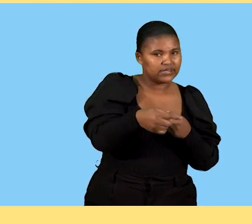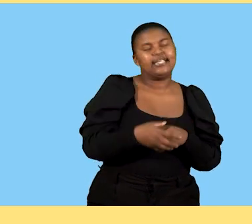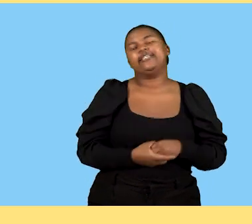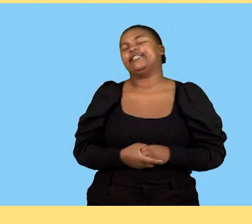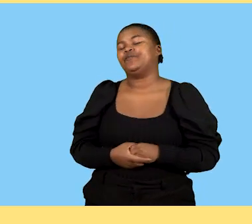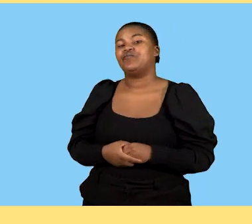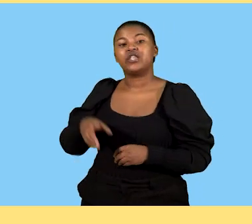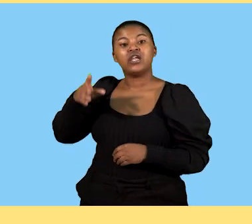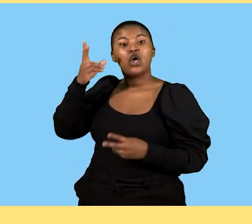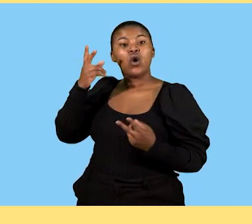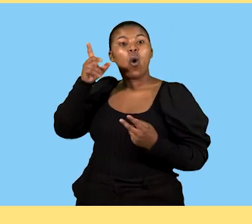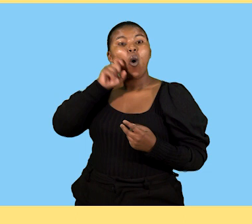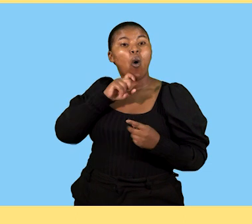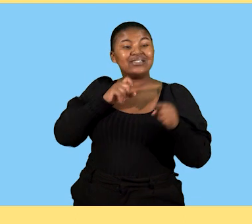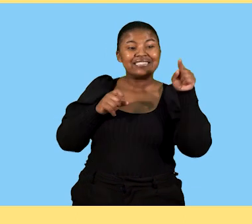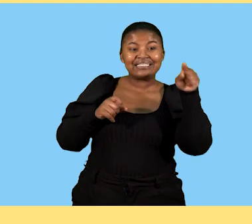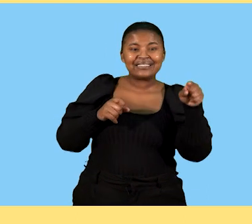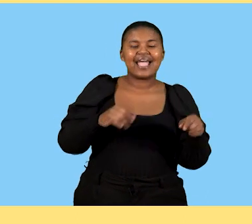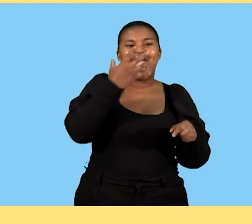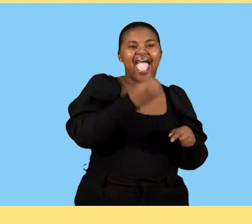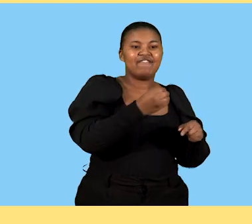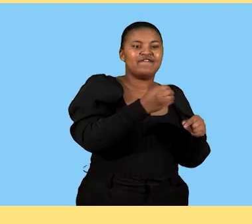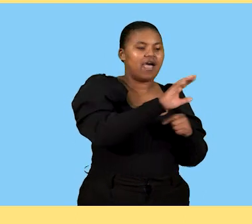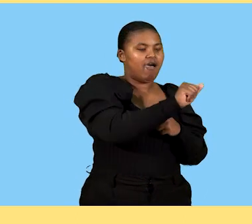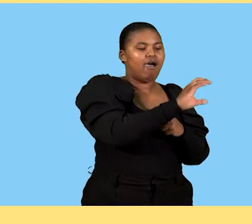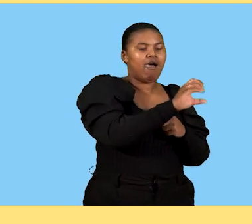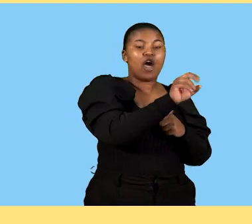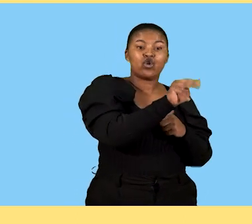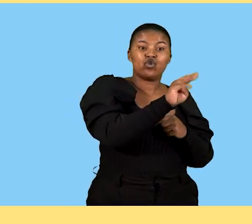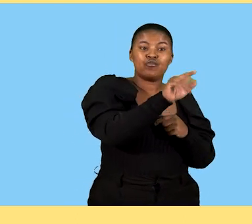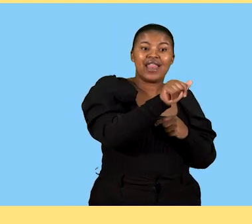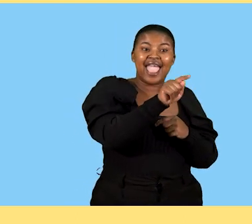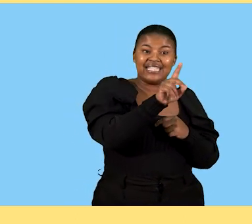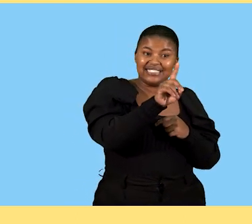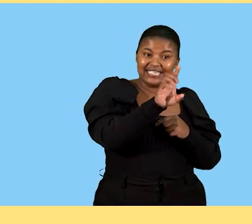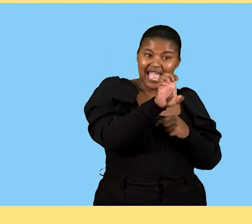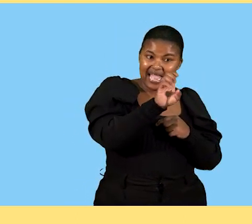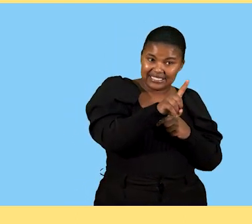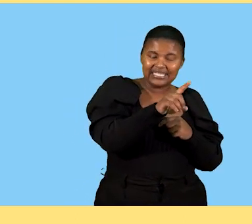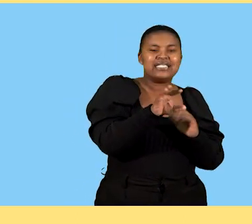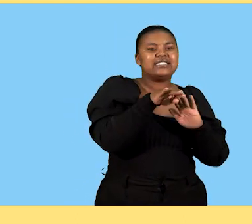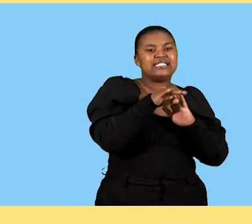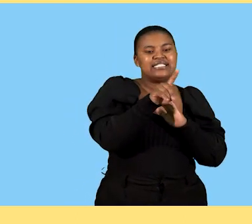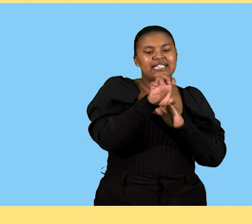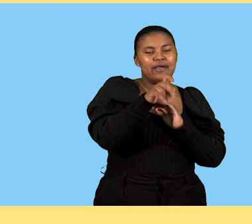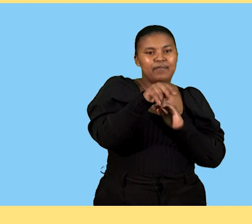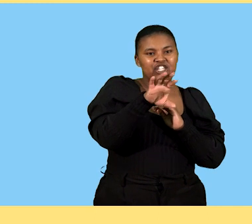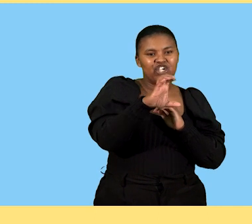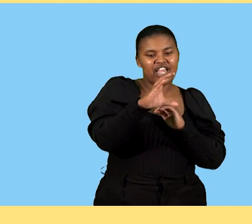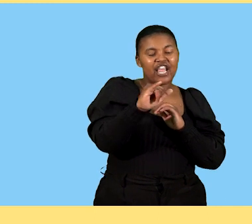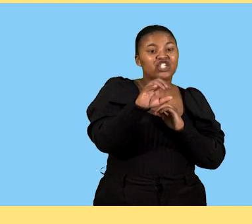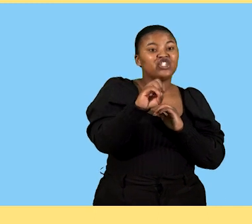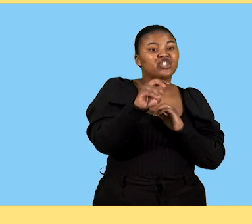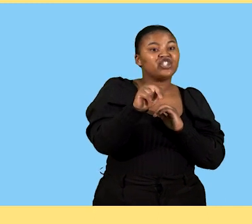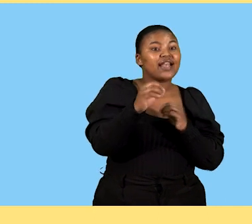300,000. And that old one has accumulated depreciation, and the